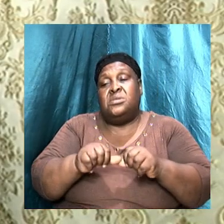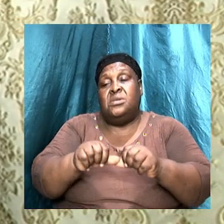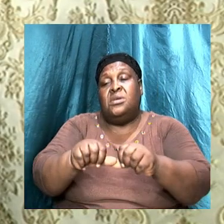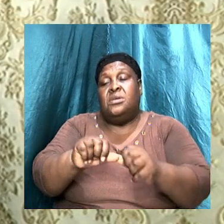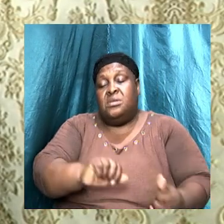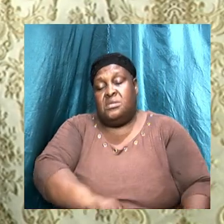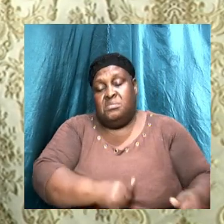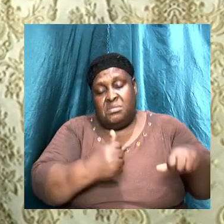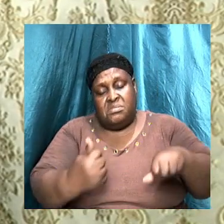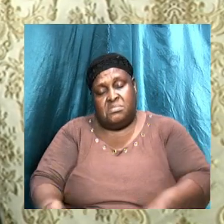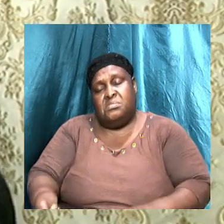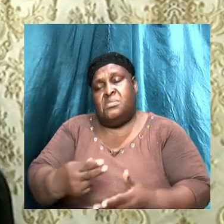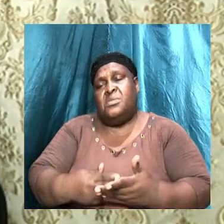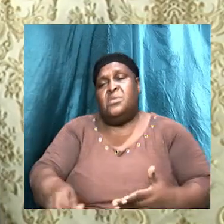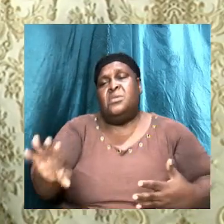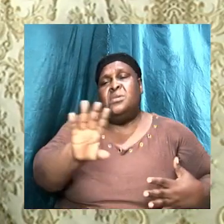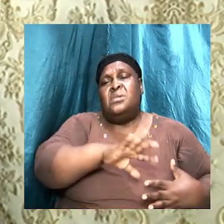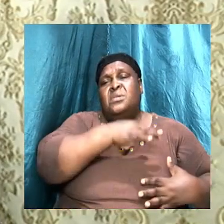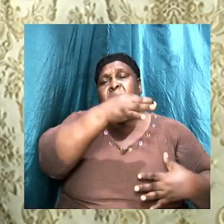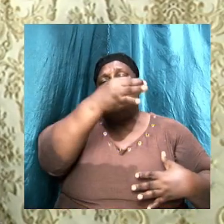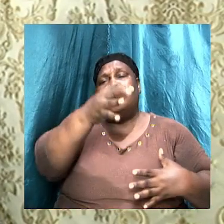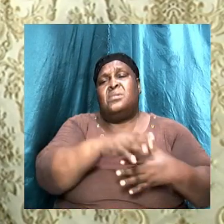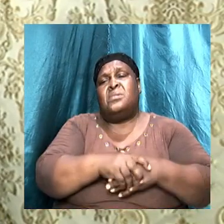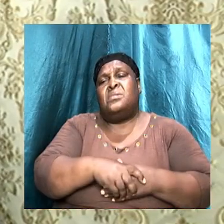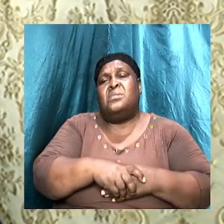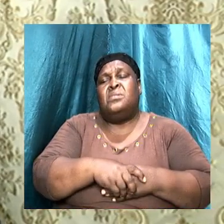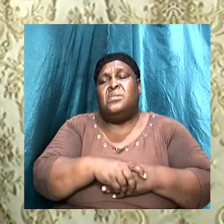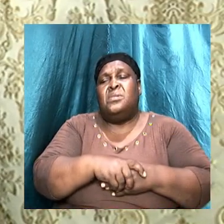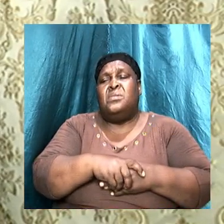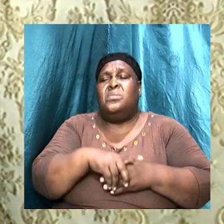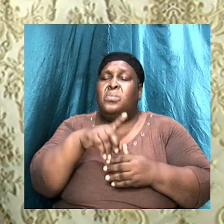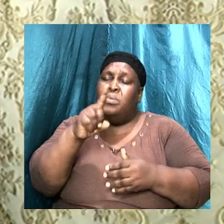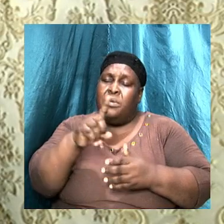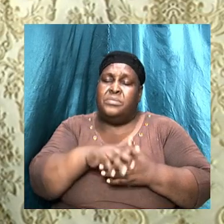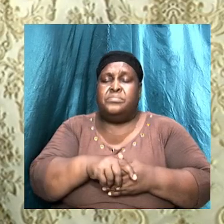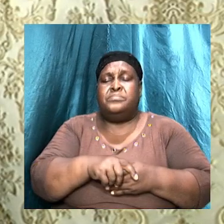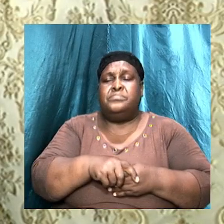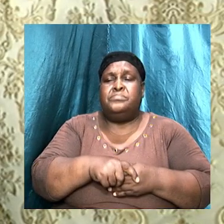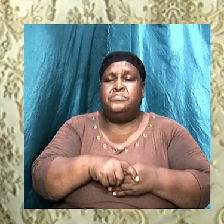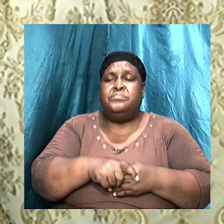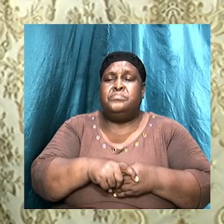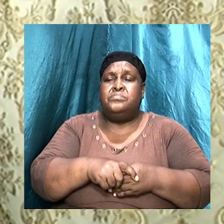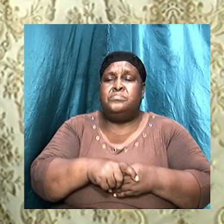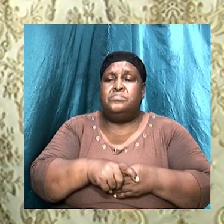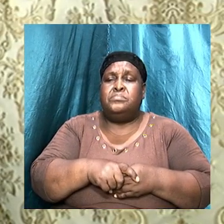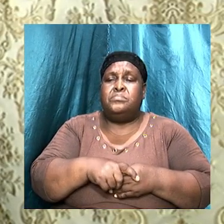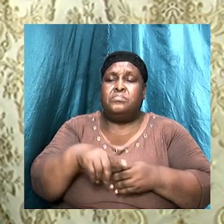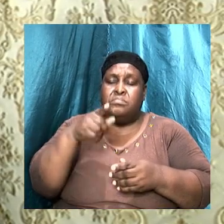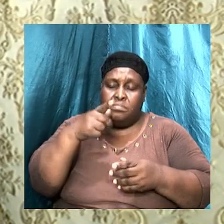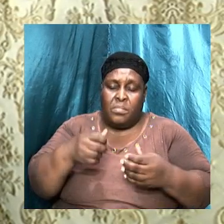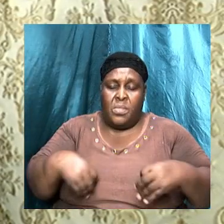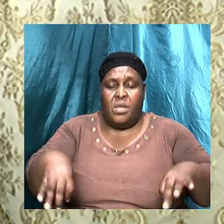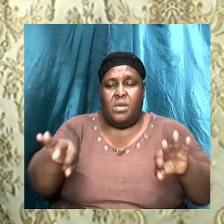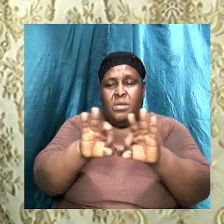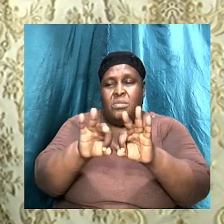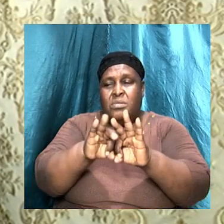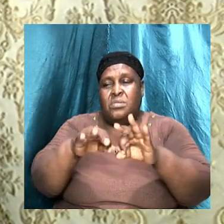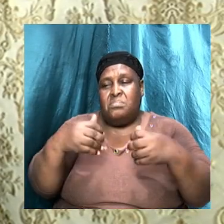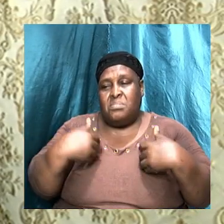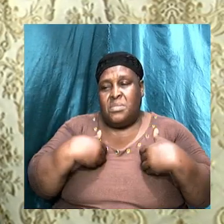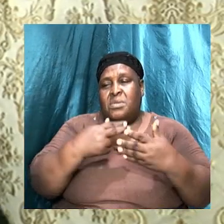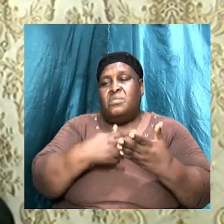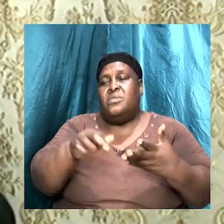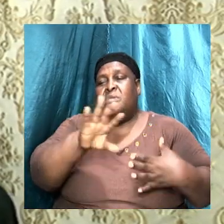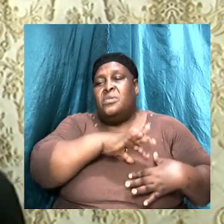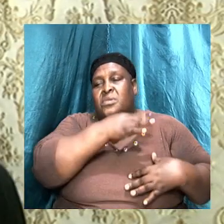the Holy Spirit, we are going to proceed in this fashion. One, we are going to look at the importance of having the Holy